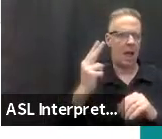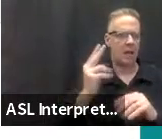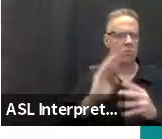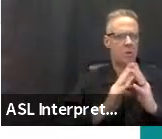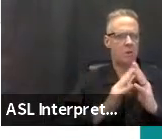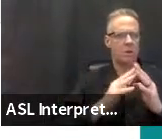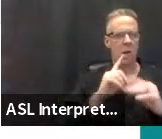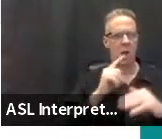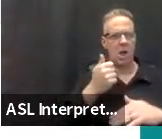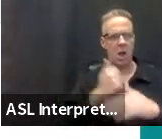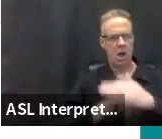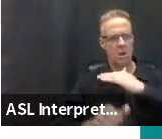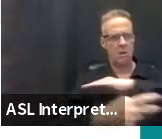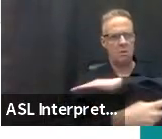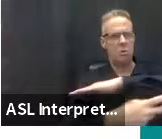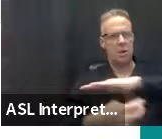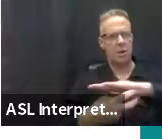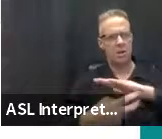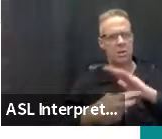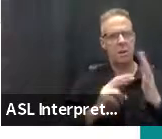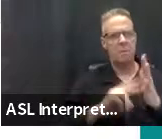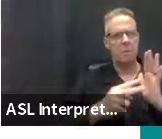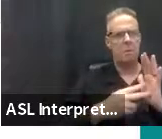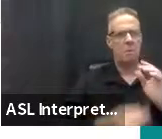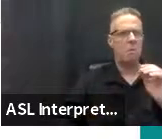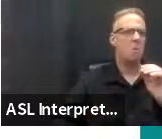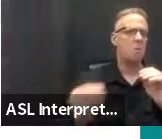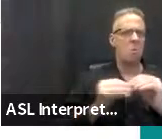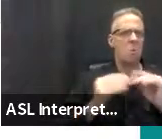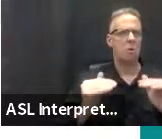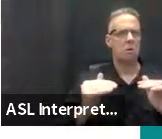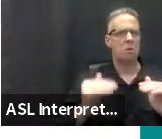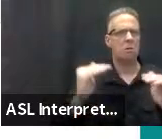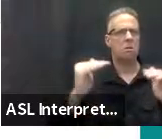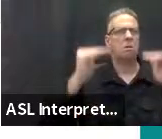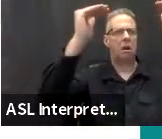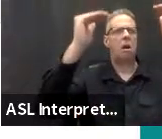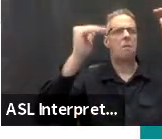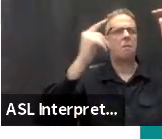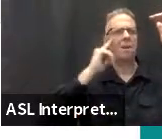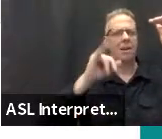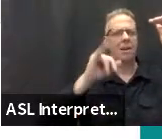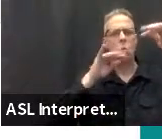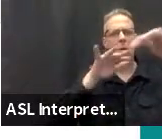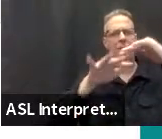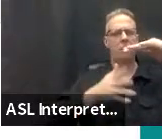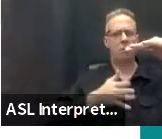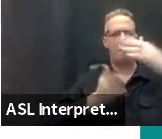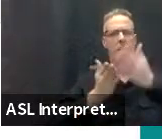transit under the bridge dictate a much higher bridge to accommodate river traffic?